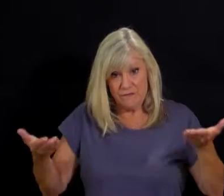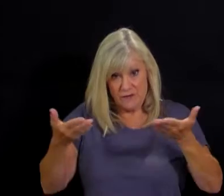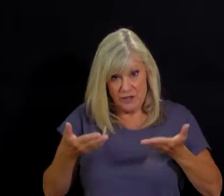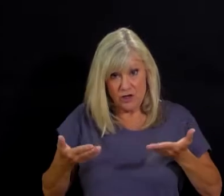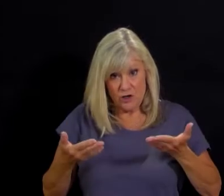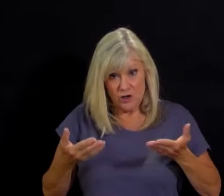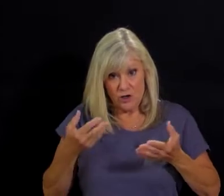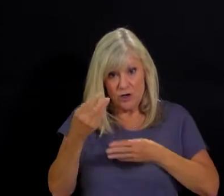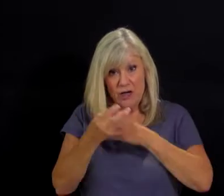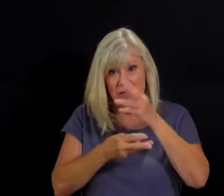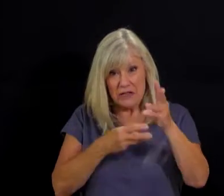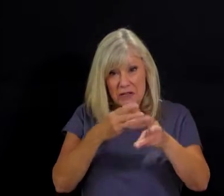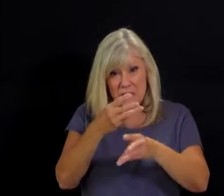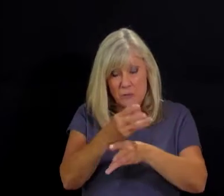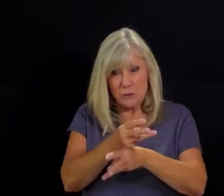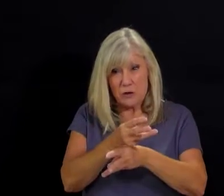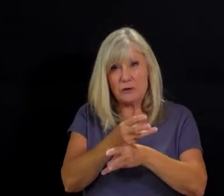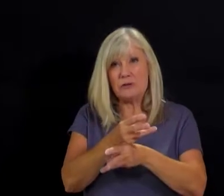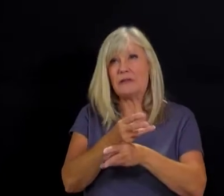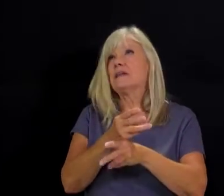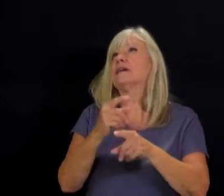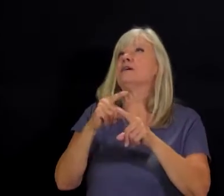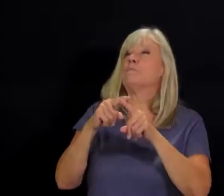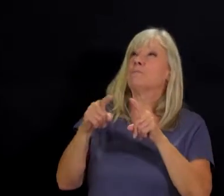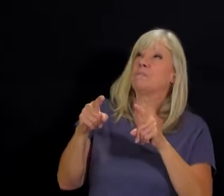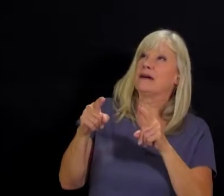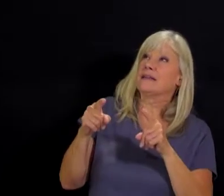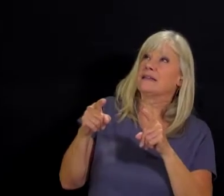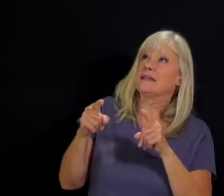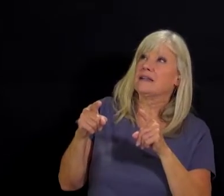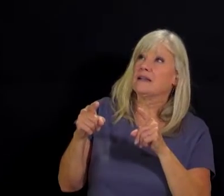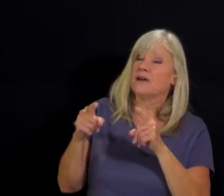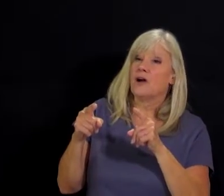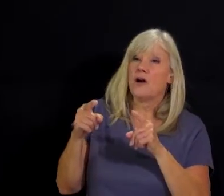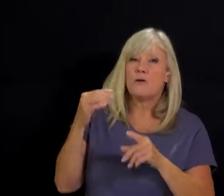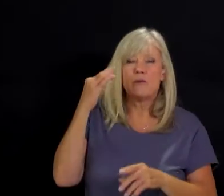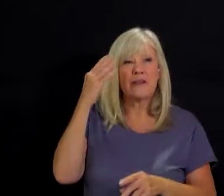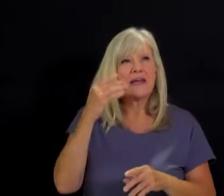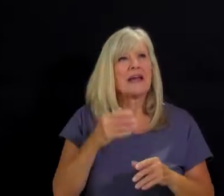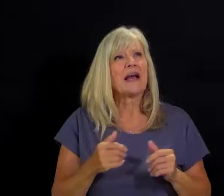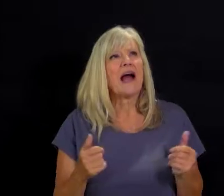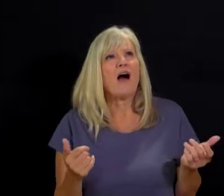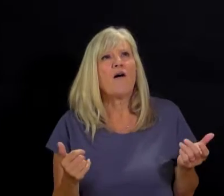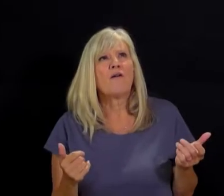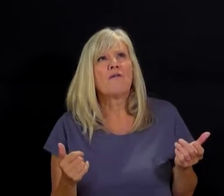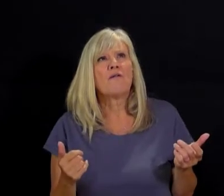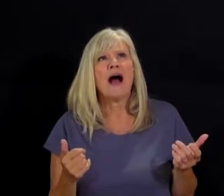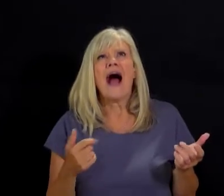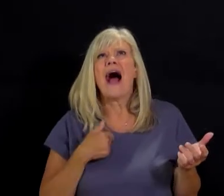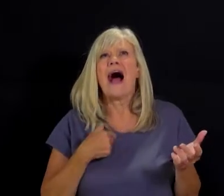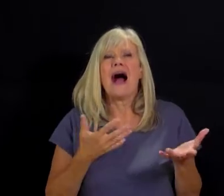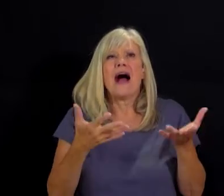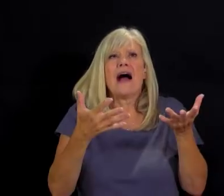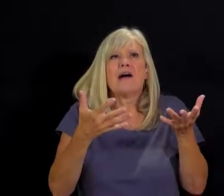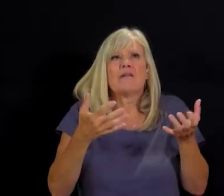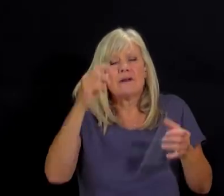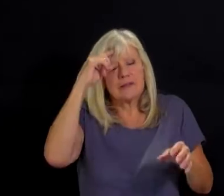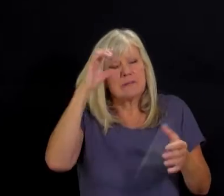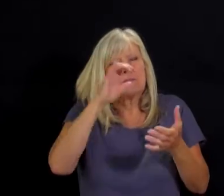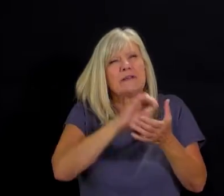uttering with that lonely parent who encountered Jesus in the midst of great trial